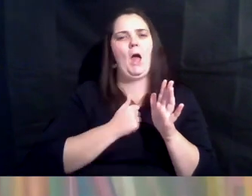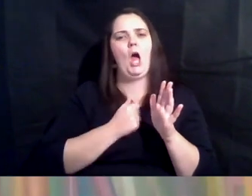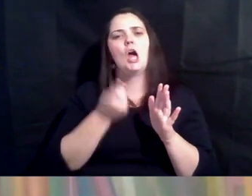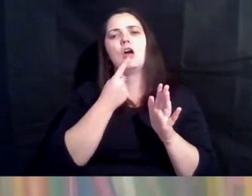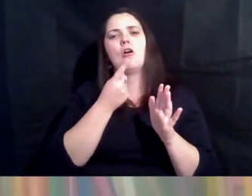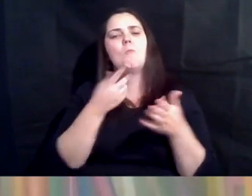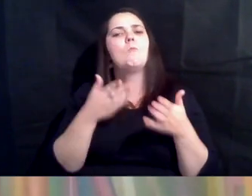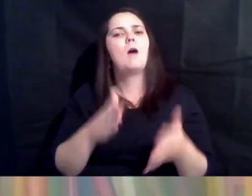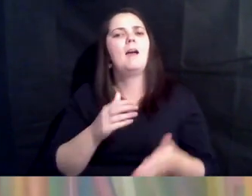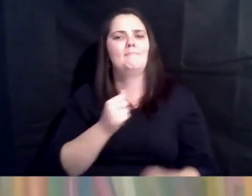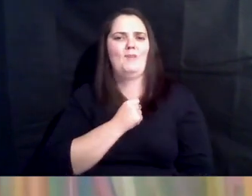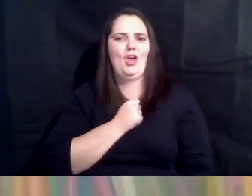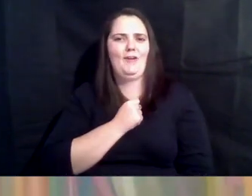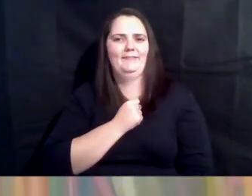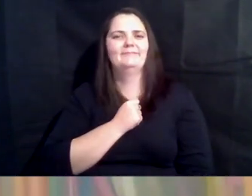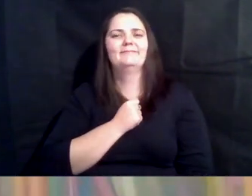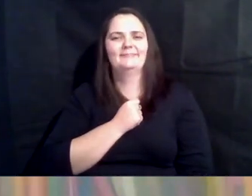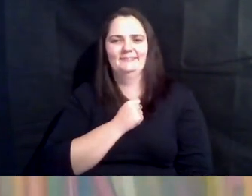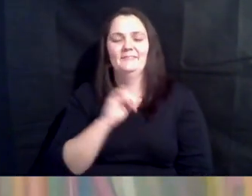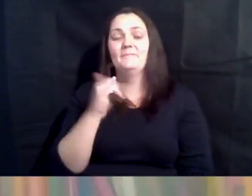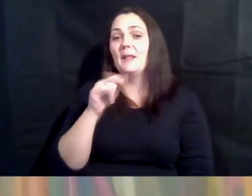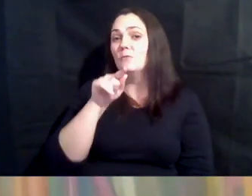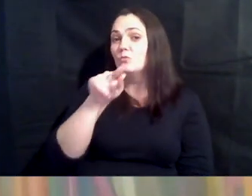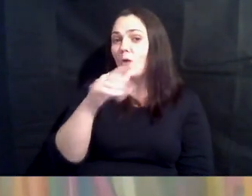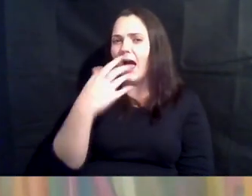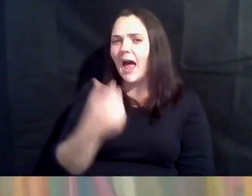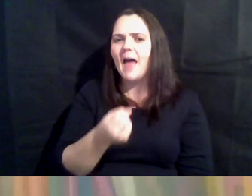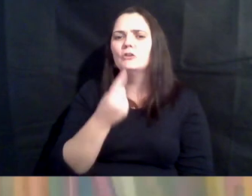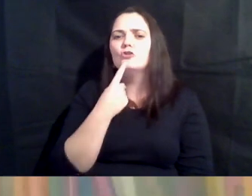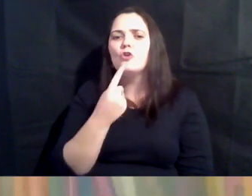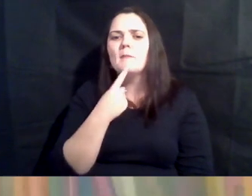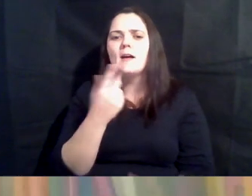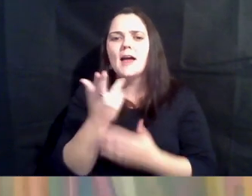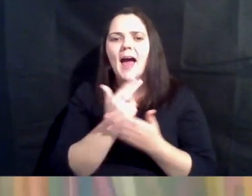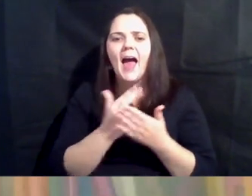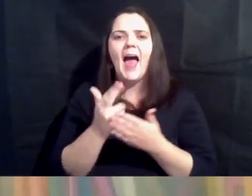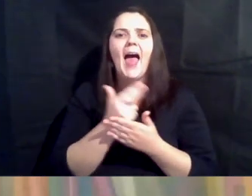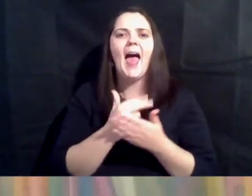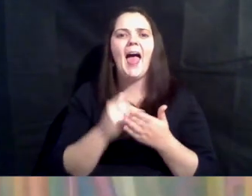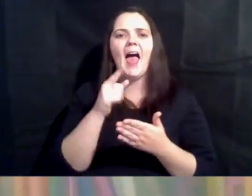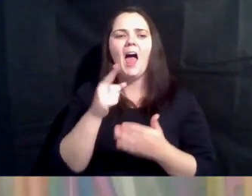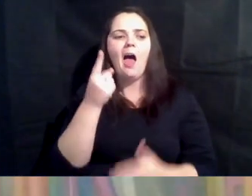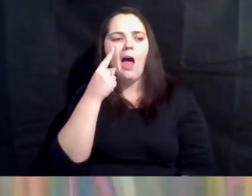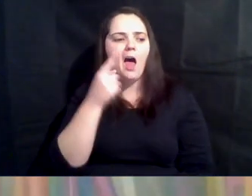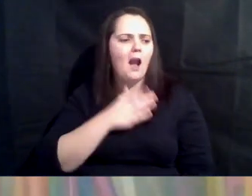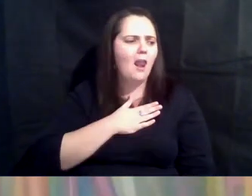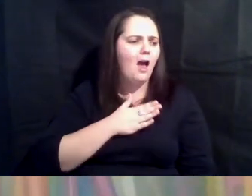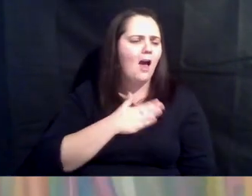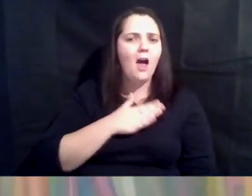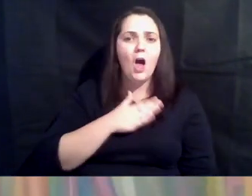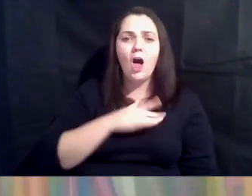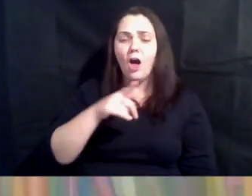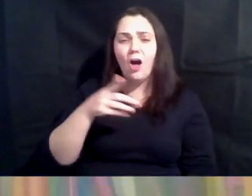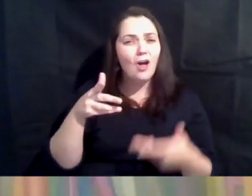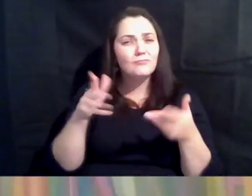over time. I really encourage you, if there's any kind of artistic style that you like, for you to just really go for that and use that with